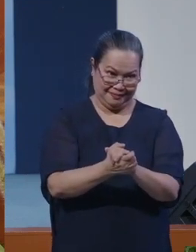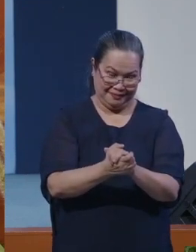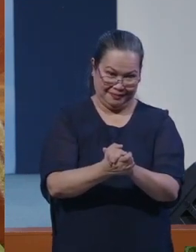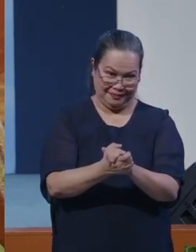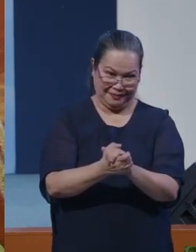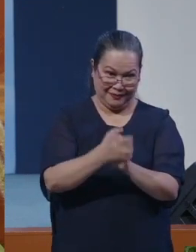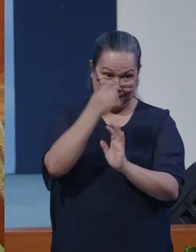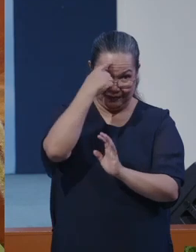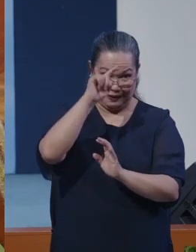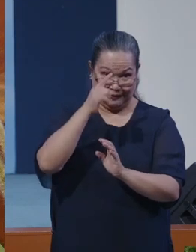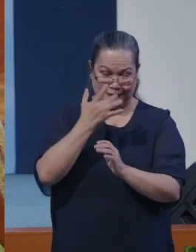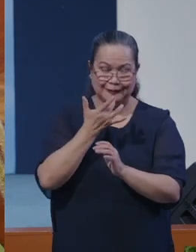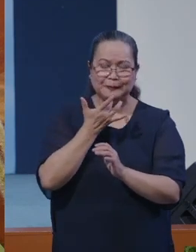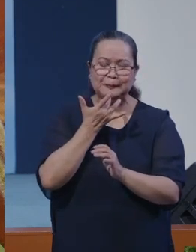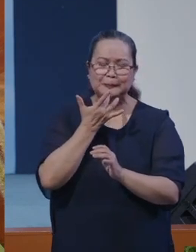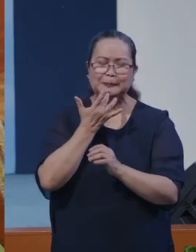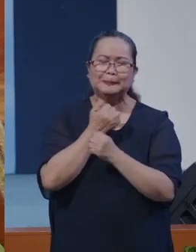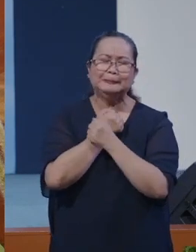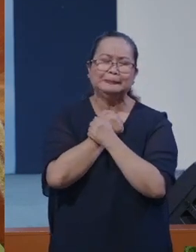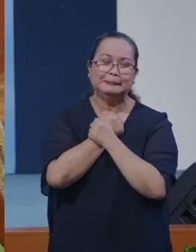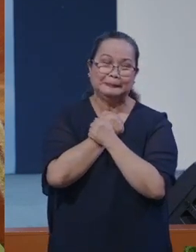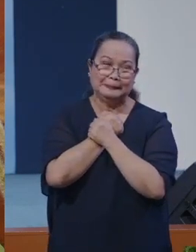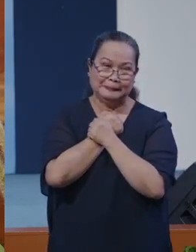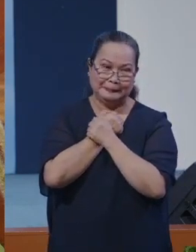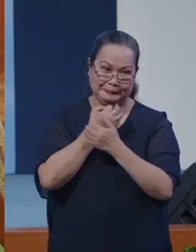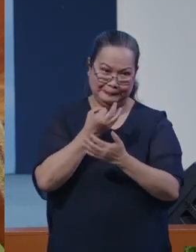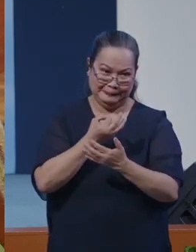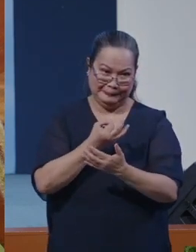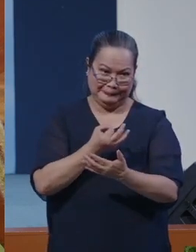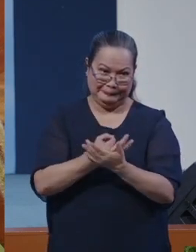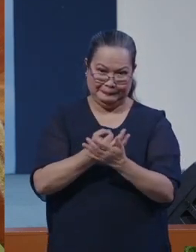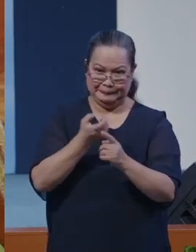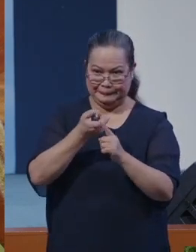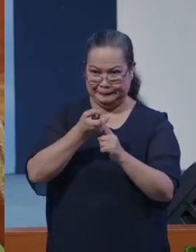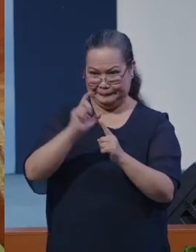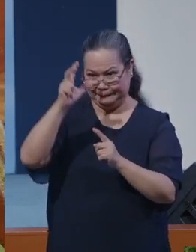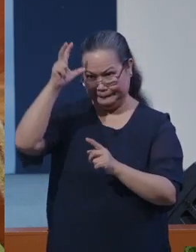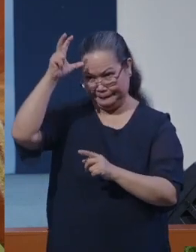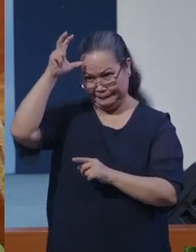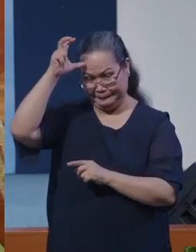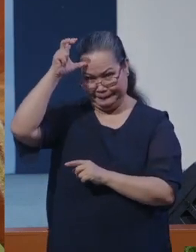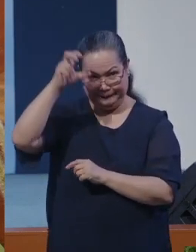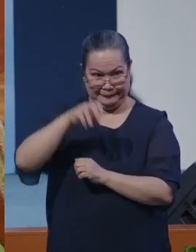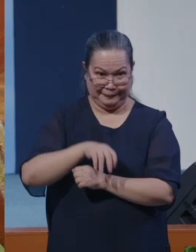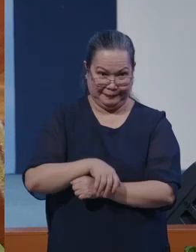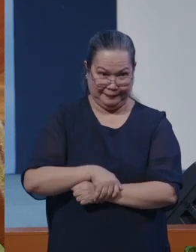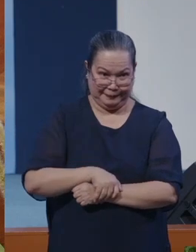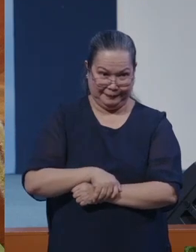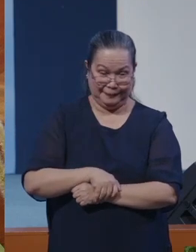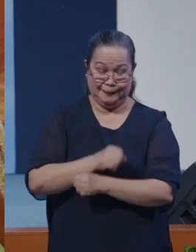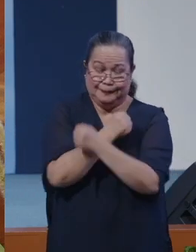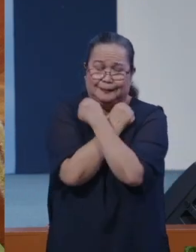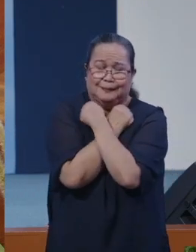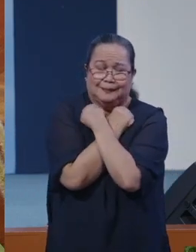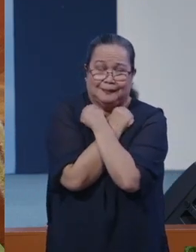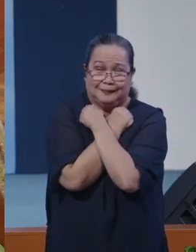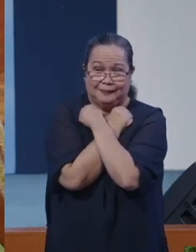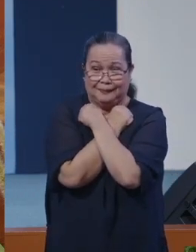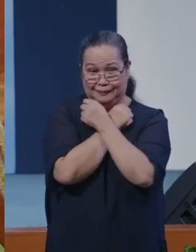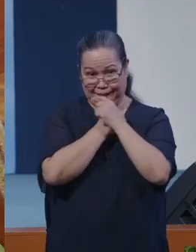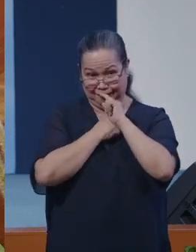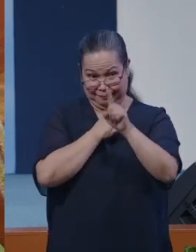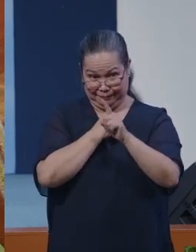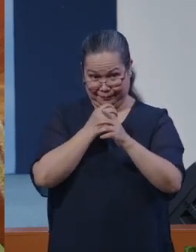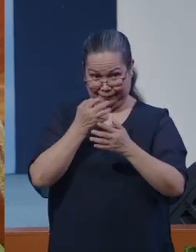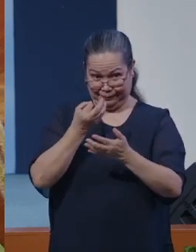For the love of money is the root of all kinds of evil, sabi niya. And because of the love of